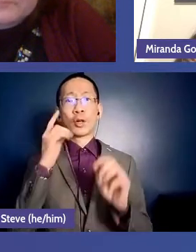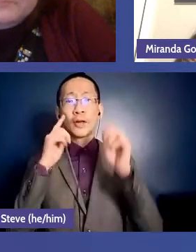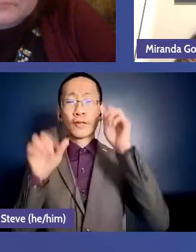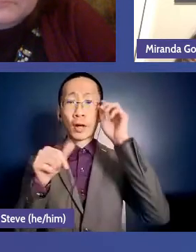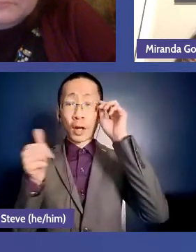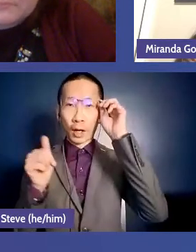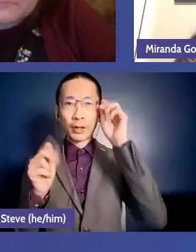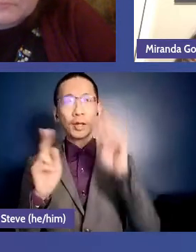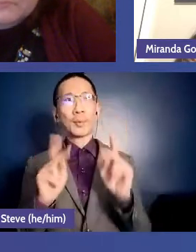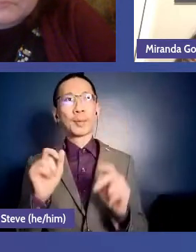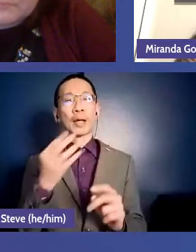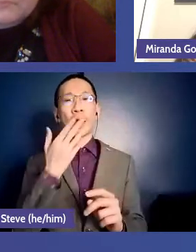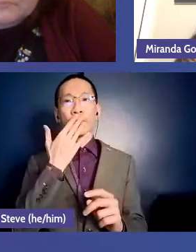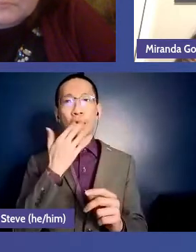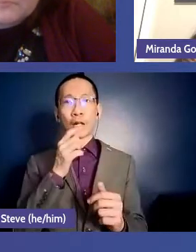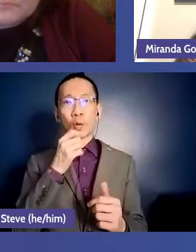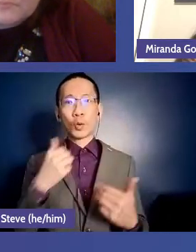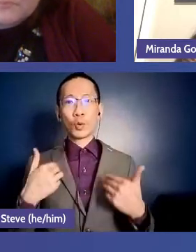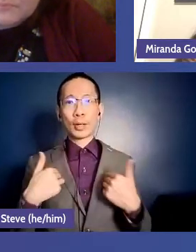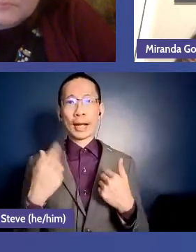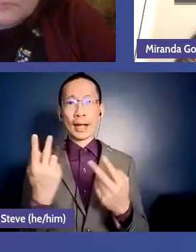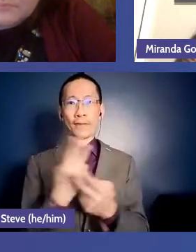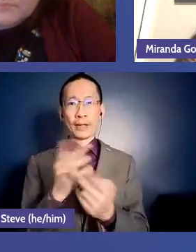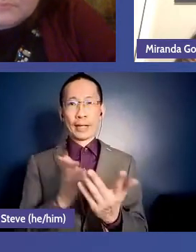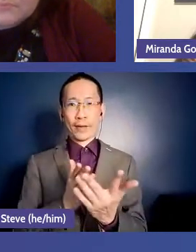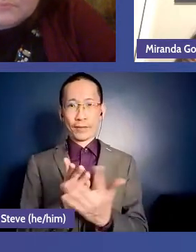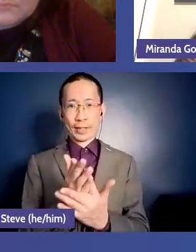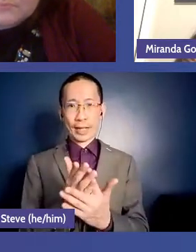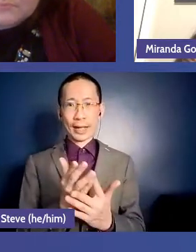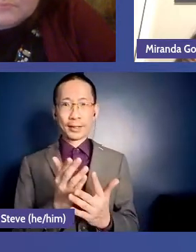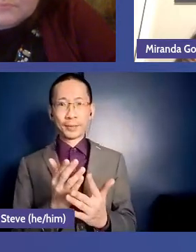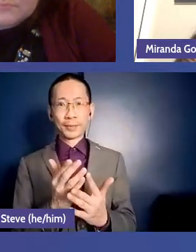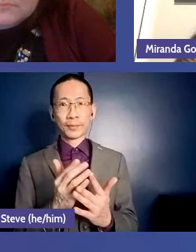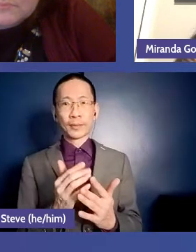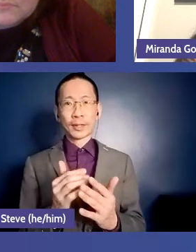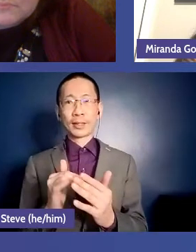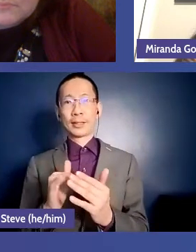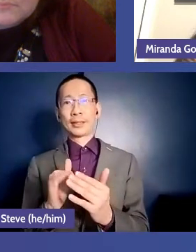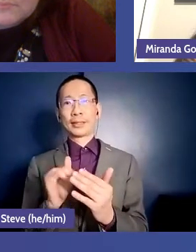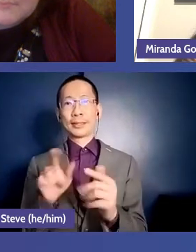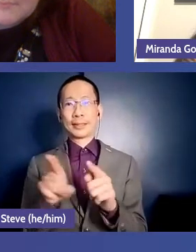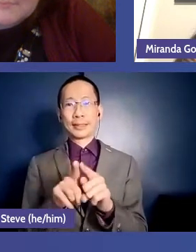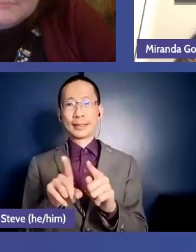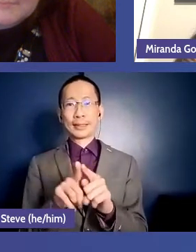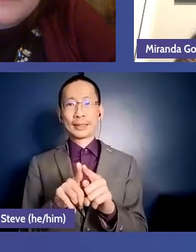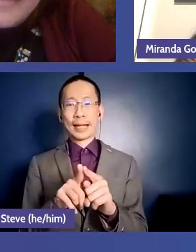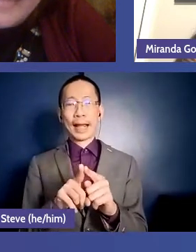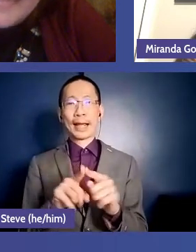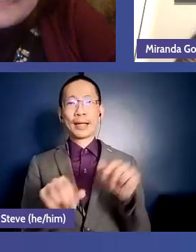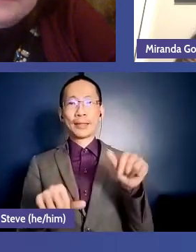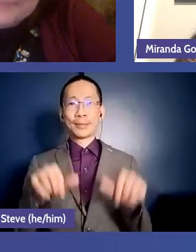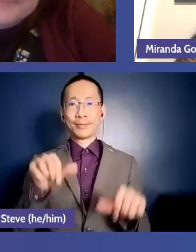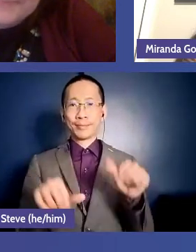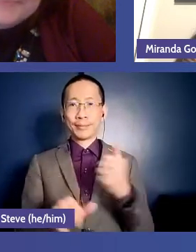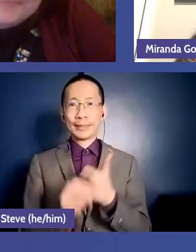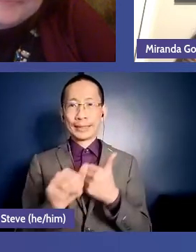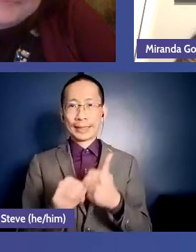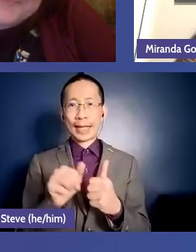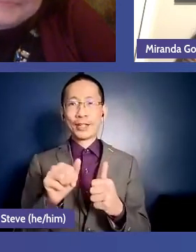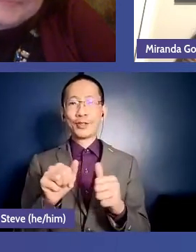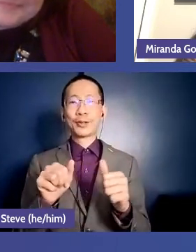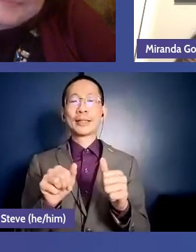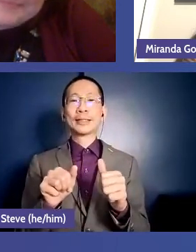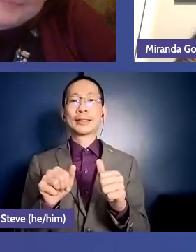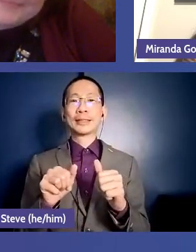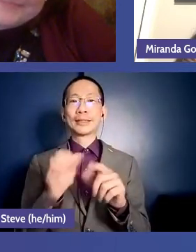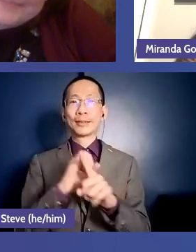of color who have navigated the same treacherous waters as I have.